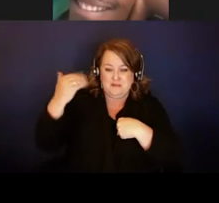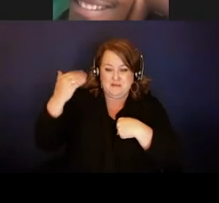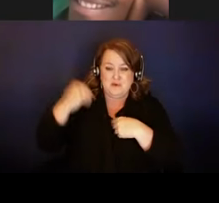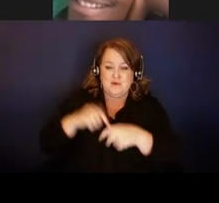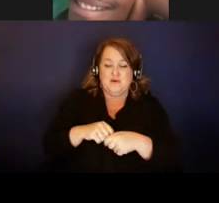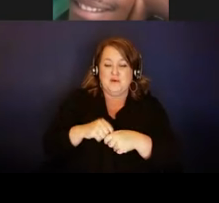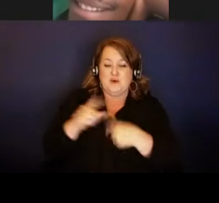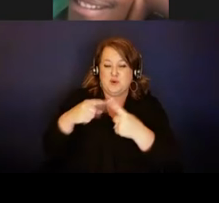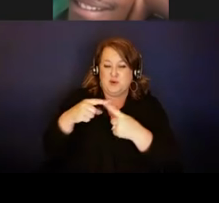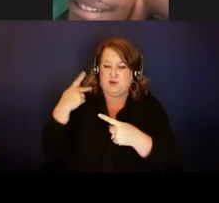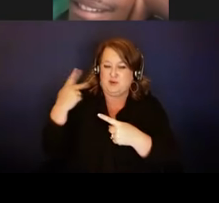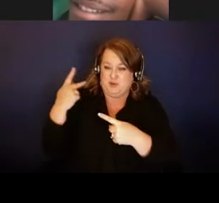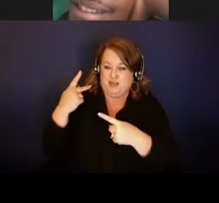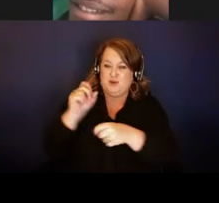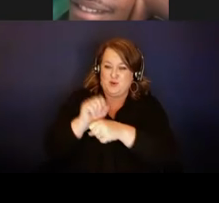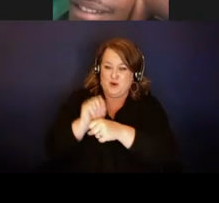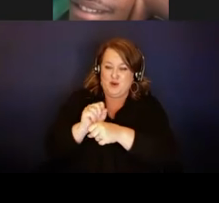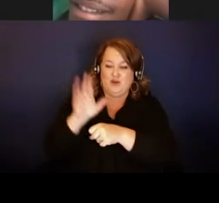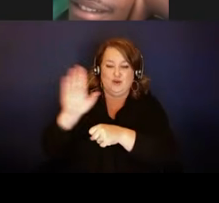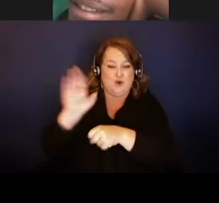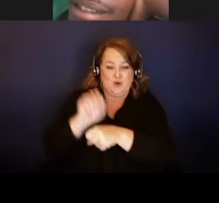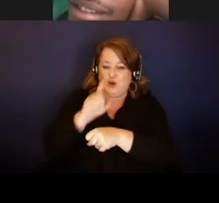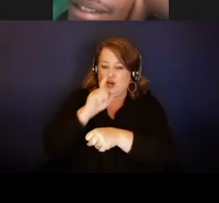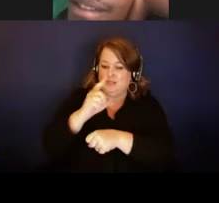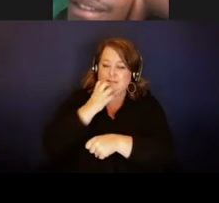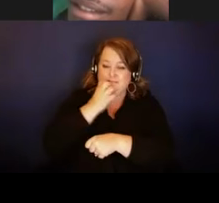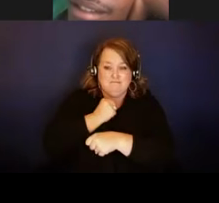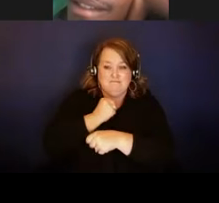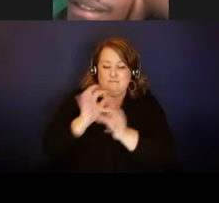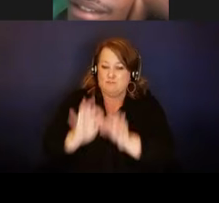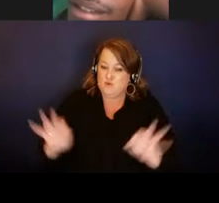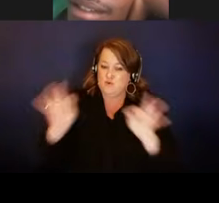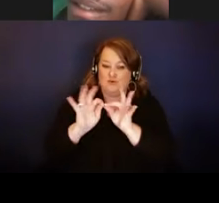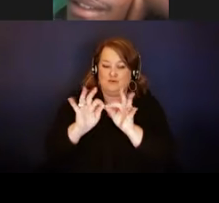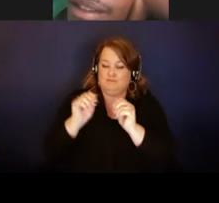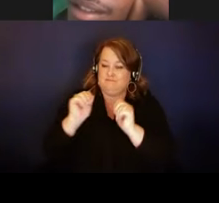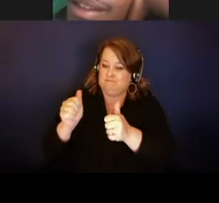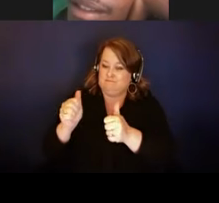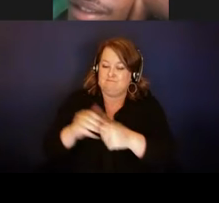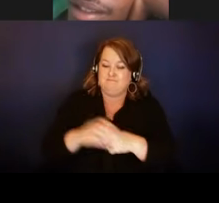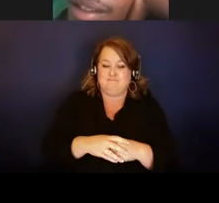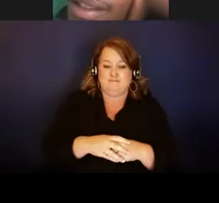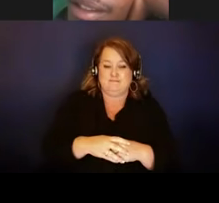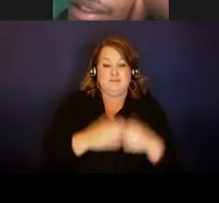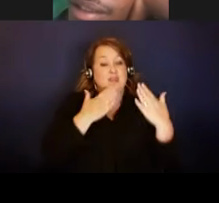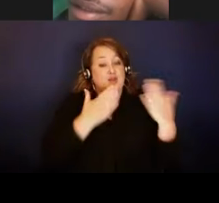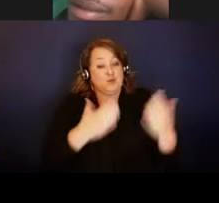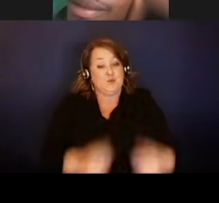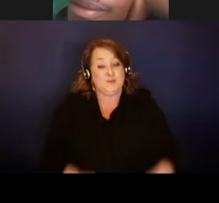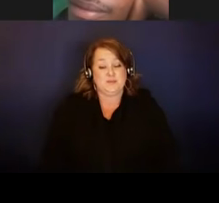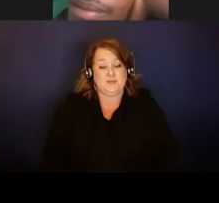when we've done our work. So your work has been very valuable and indispensable in this field. Thank you.